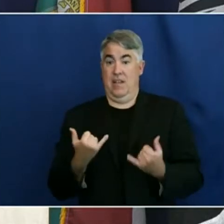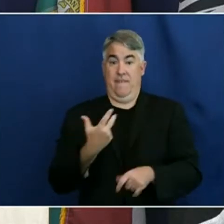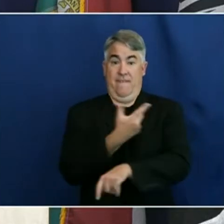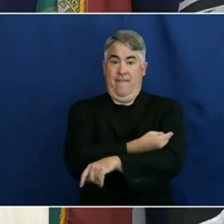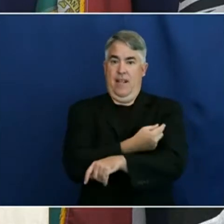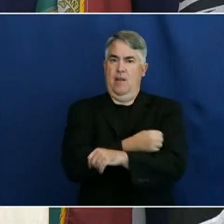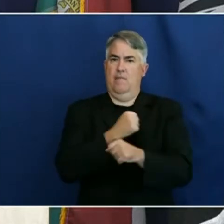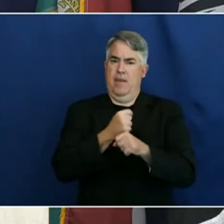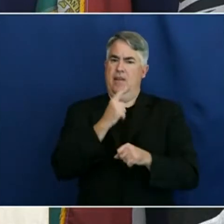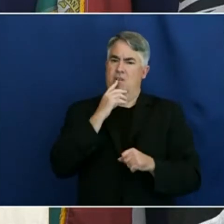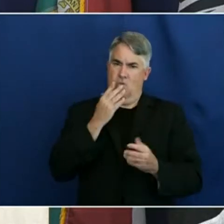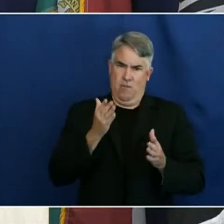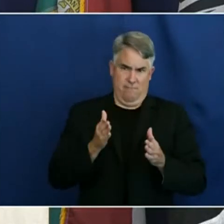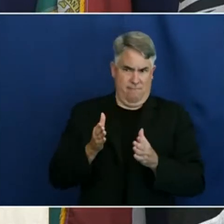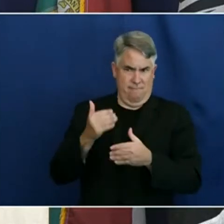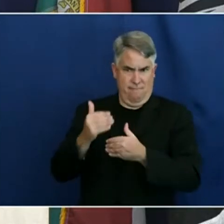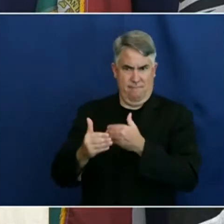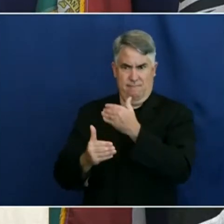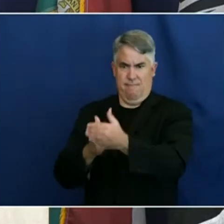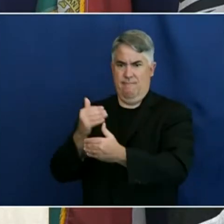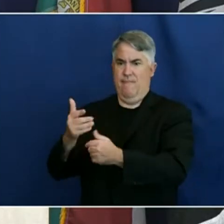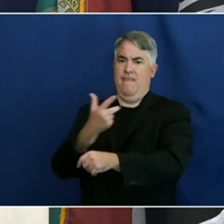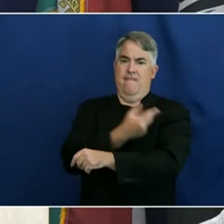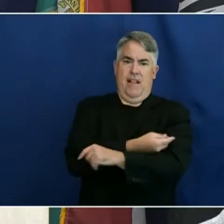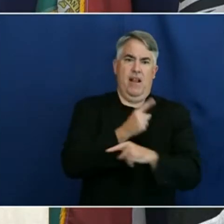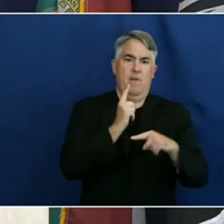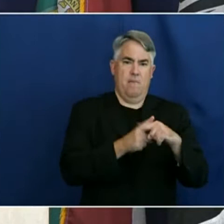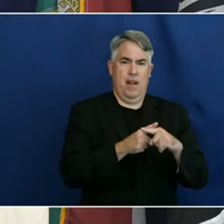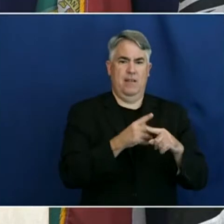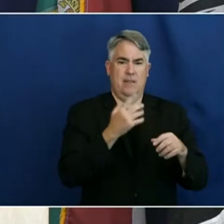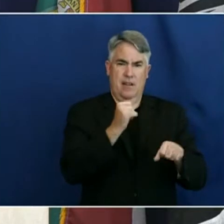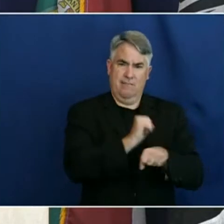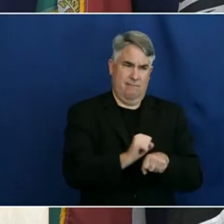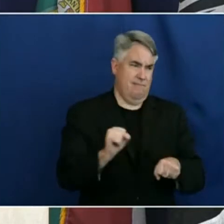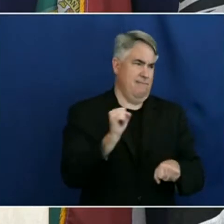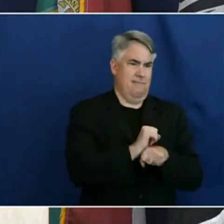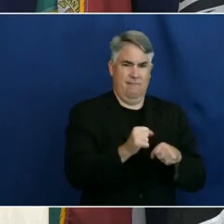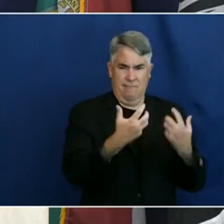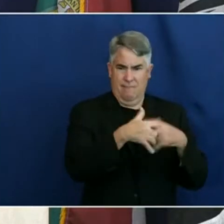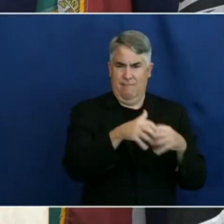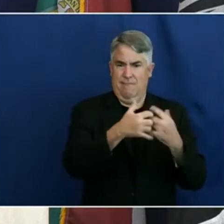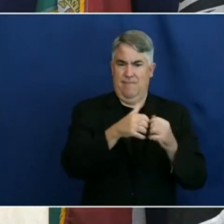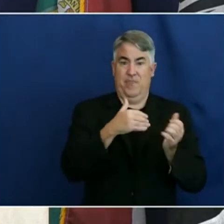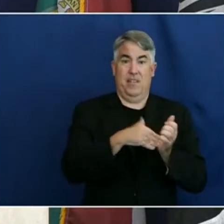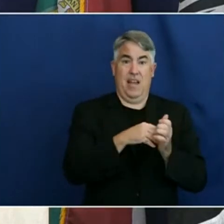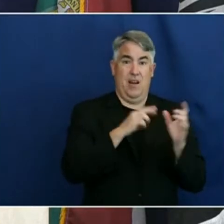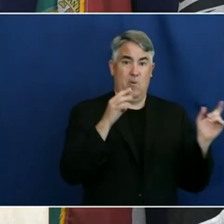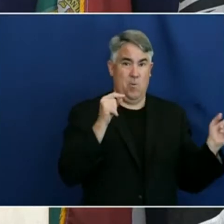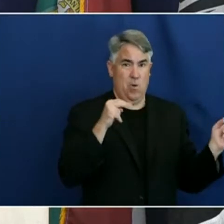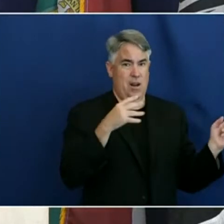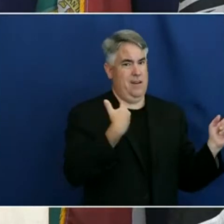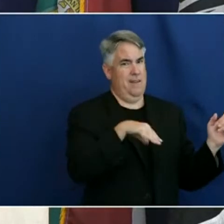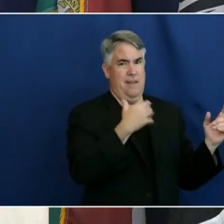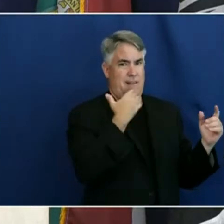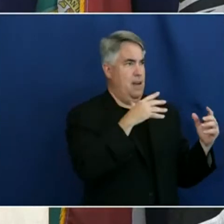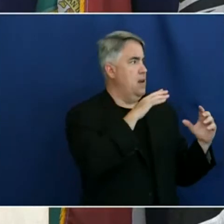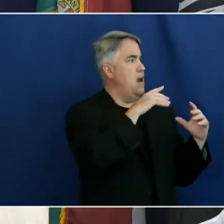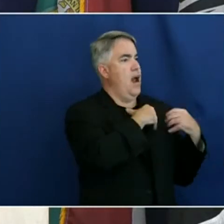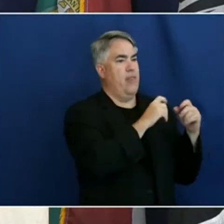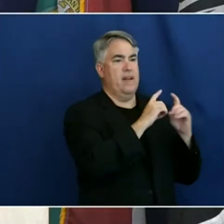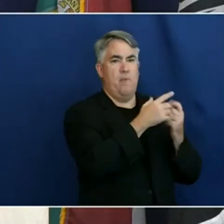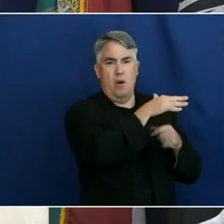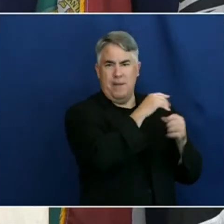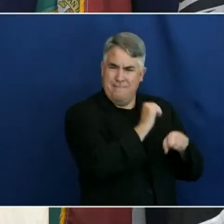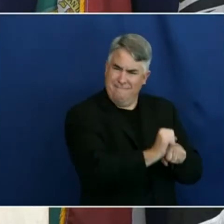good path. The vaccine plus a tremendous amount of hard work, as Dr. Wooten outlined, with all of the healthcare partners, county workers,